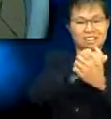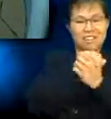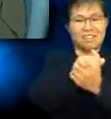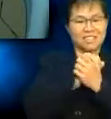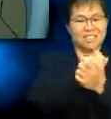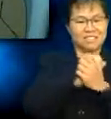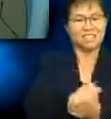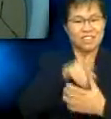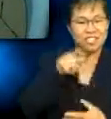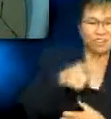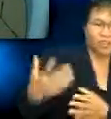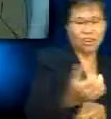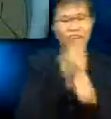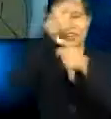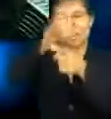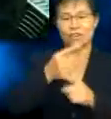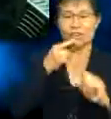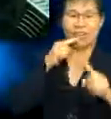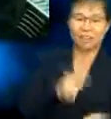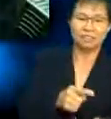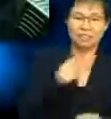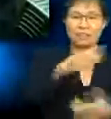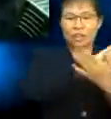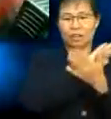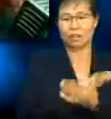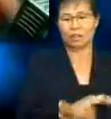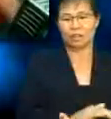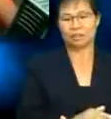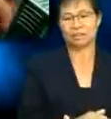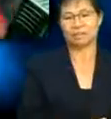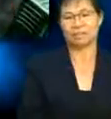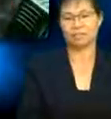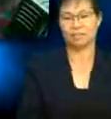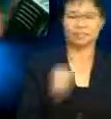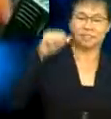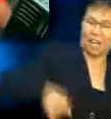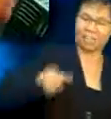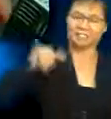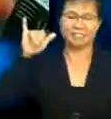Congratulations! You got the correct answer. You get 2 points. Yes, yes,